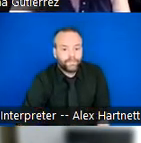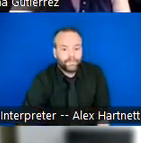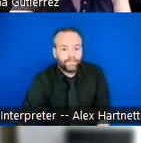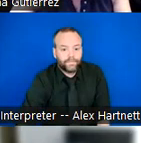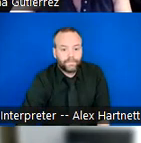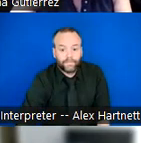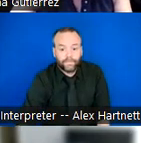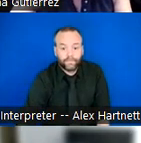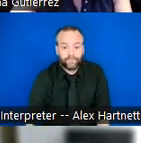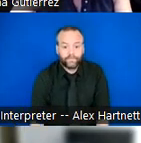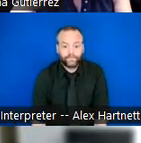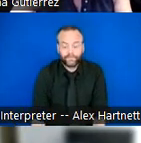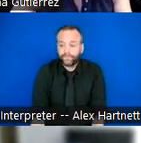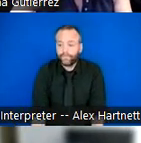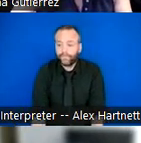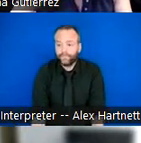Okay. Ooh.